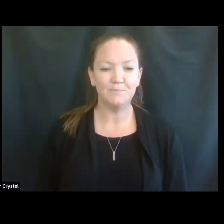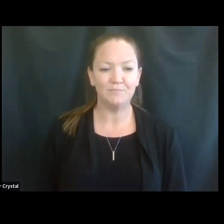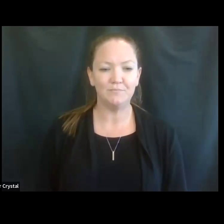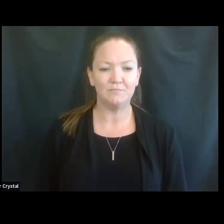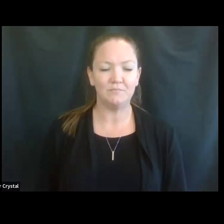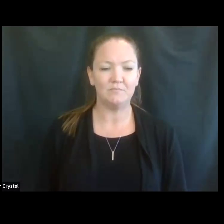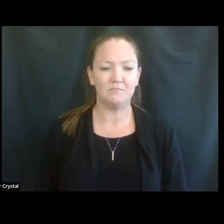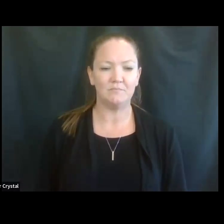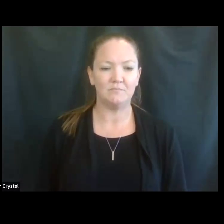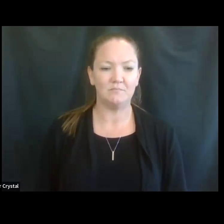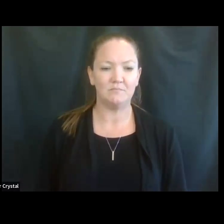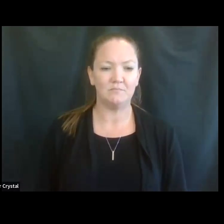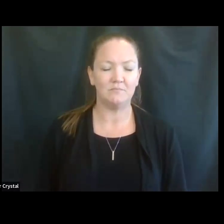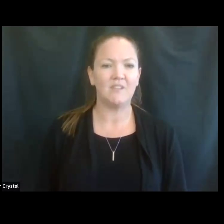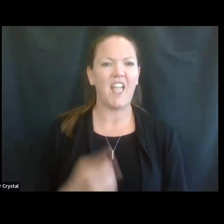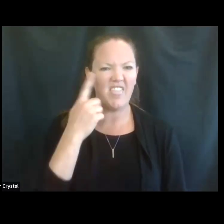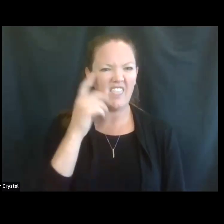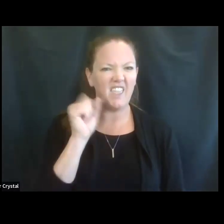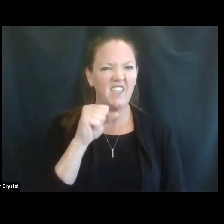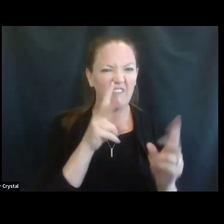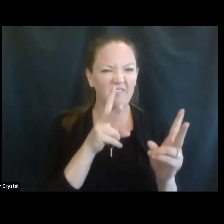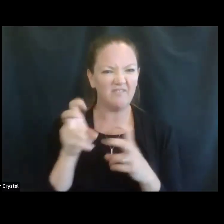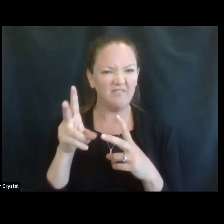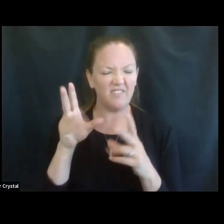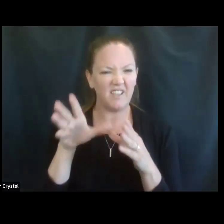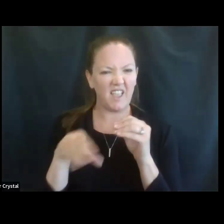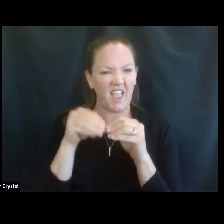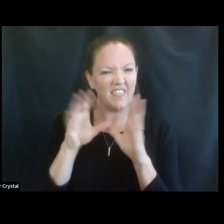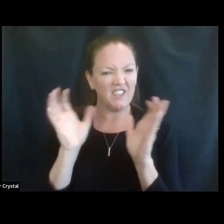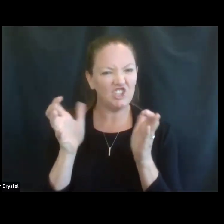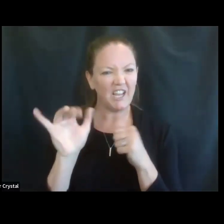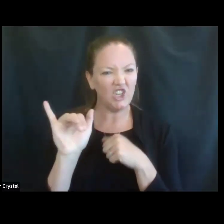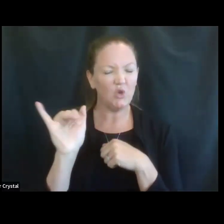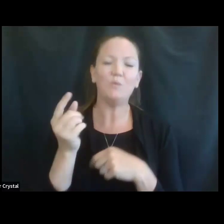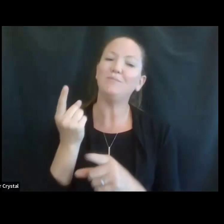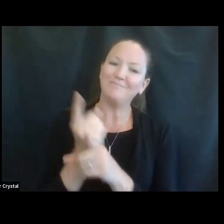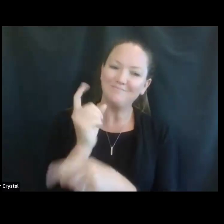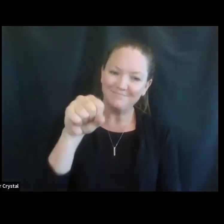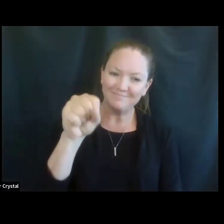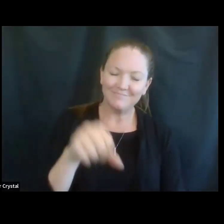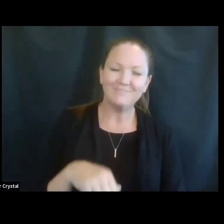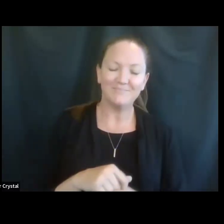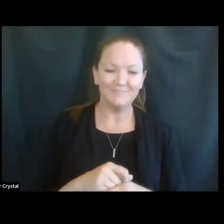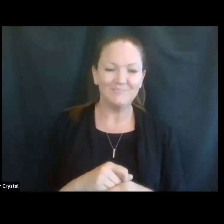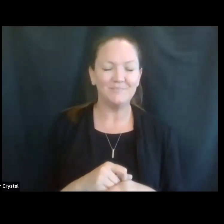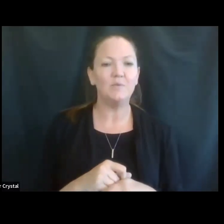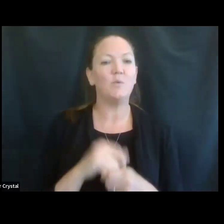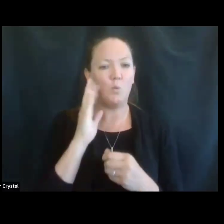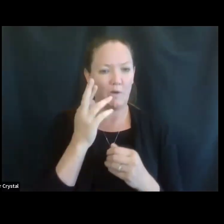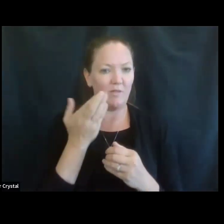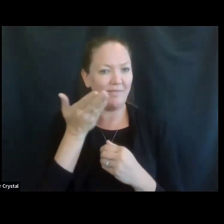Is it? And I think we can put it in the chat, correct? Mm-hmm. We can put it in the chat. And it will also be on the resource